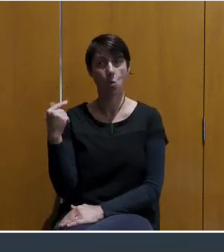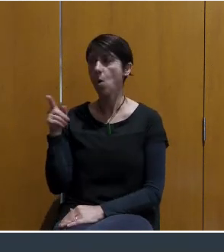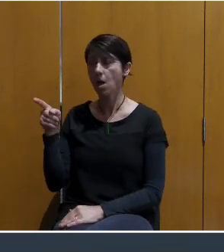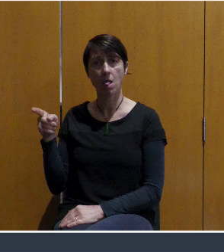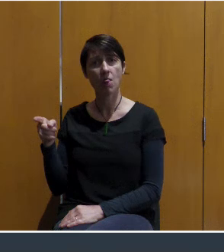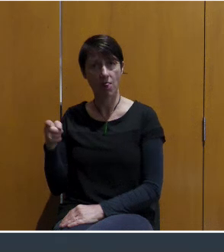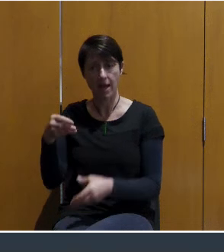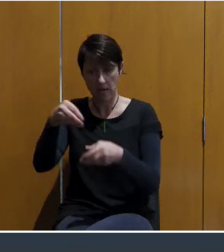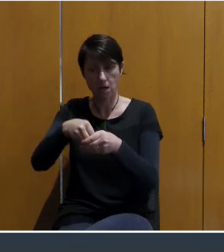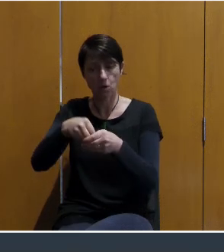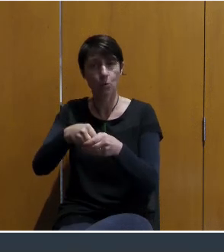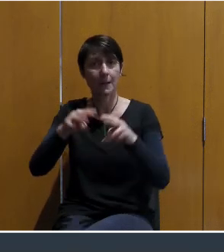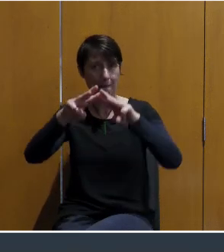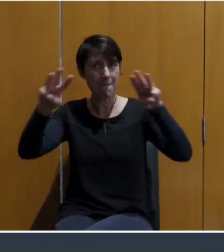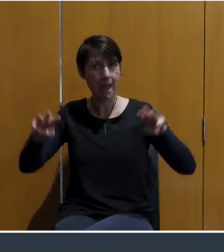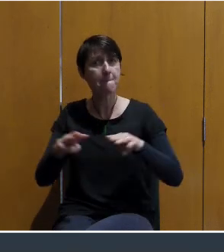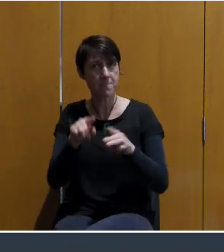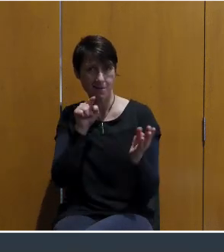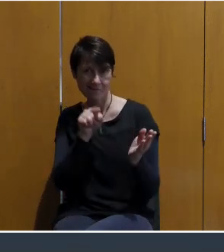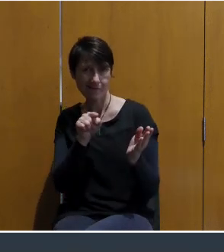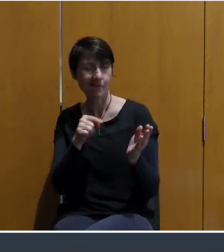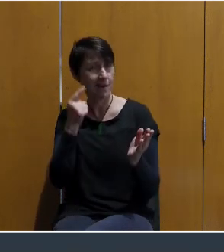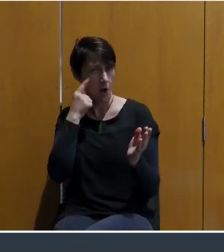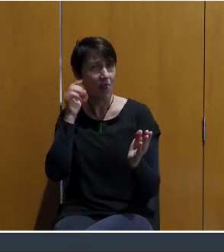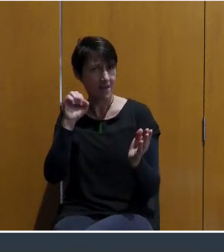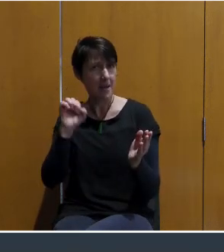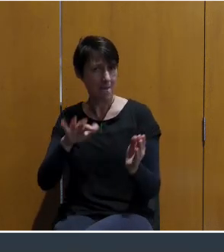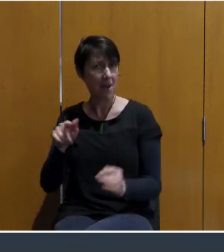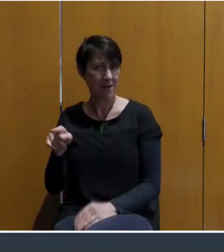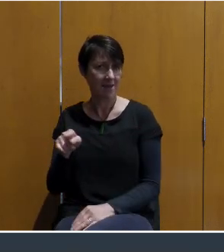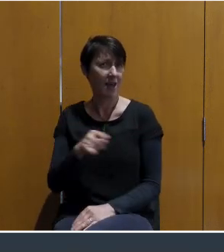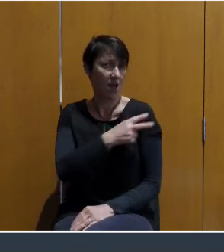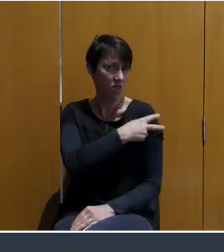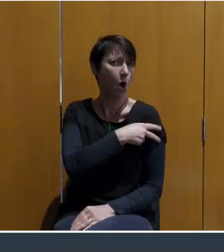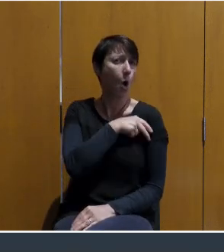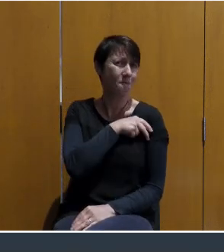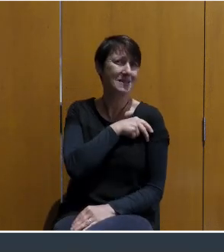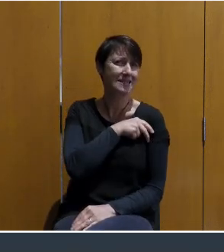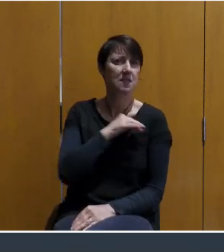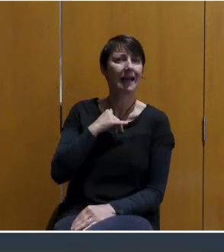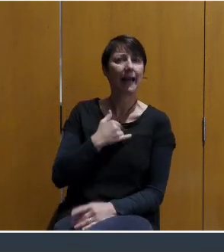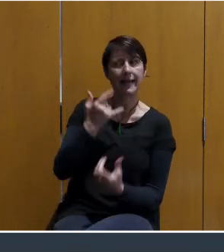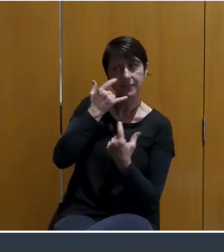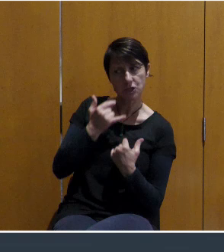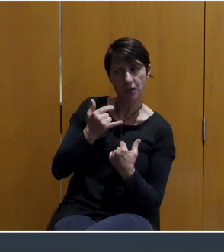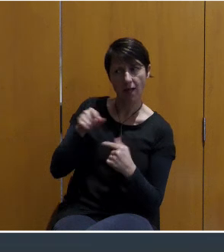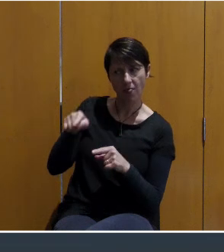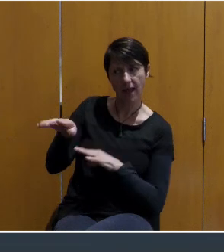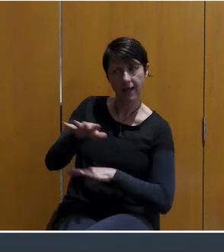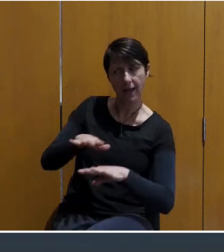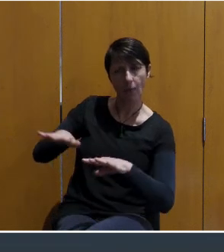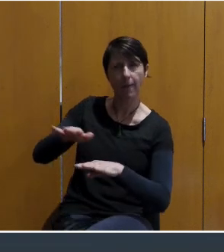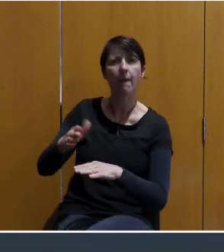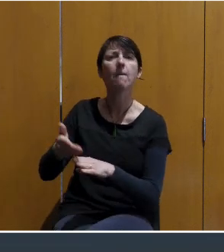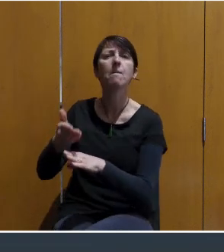but there's a few things that probably officers need to check before we recommend to include this area. And